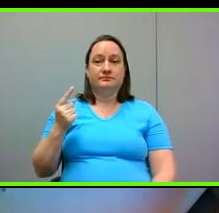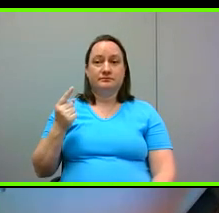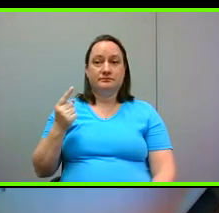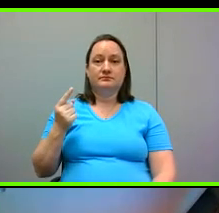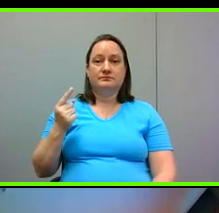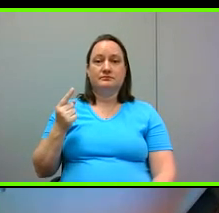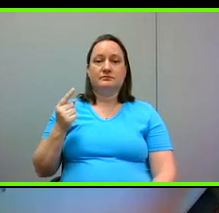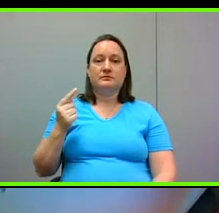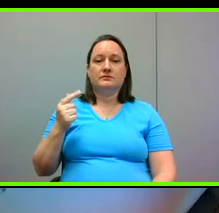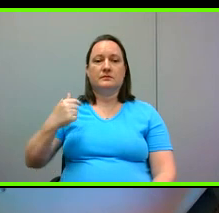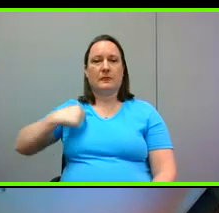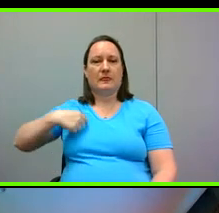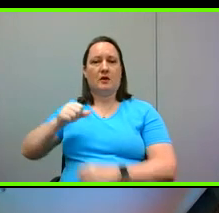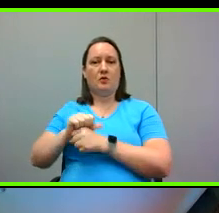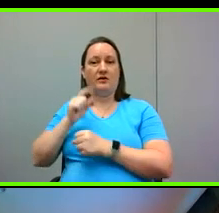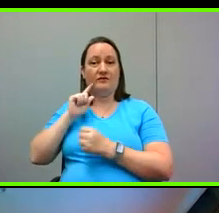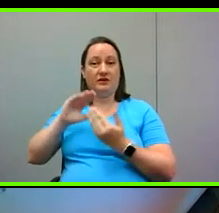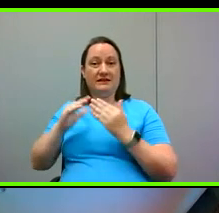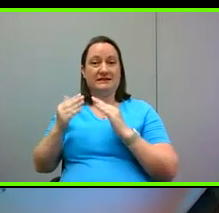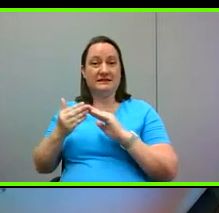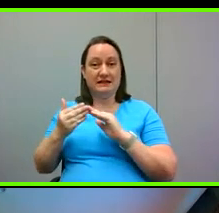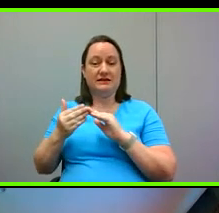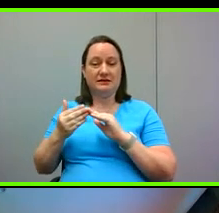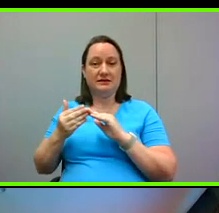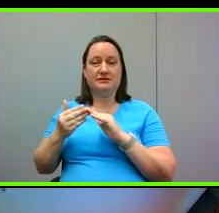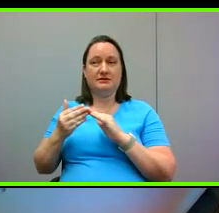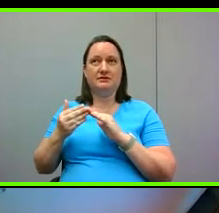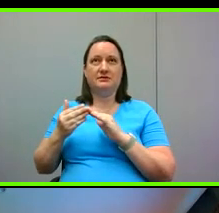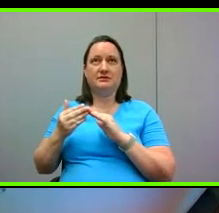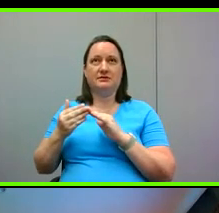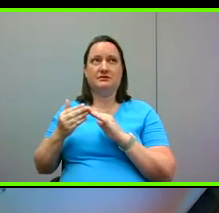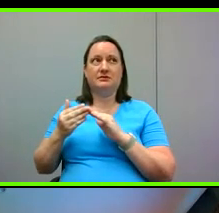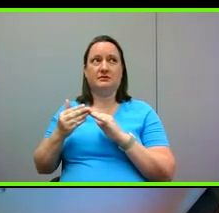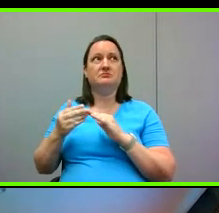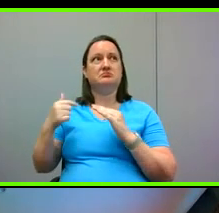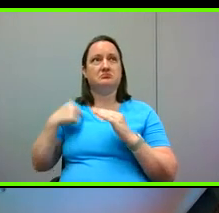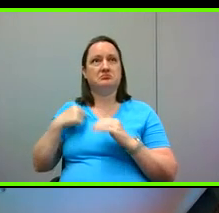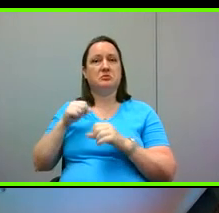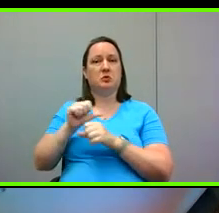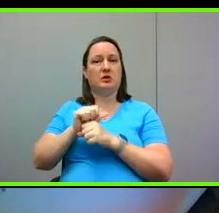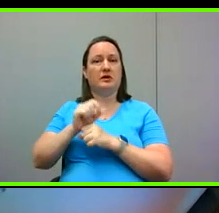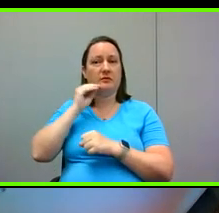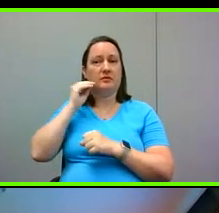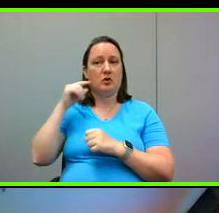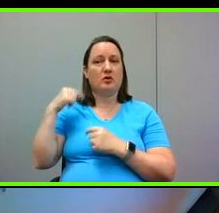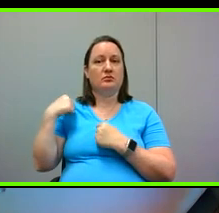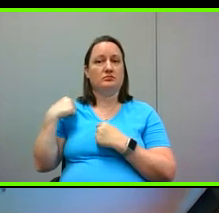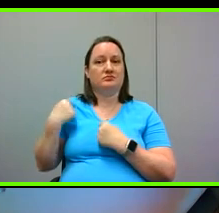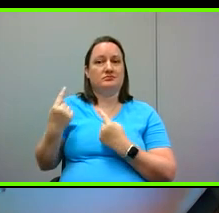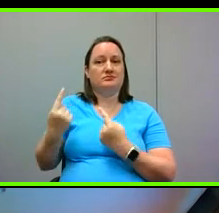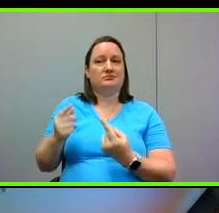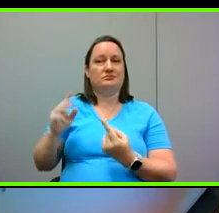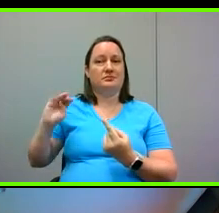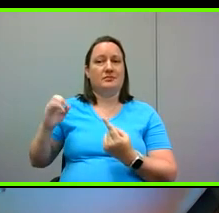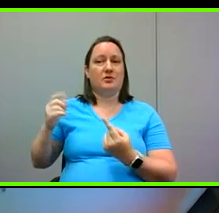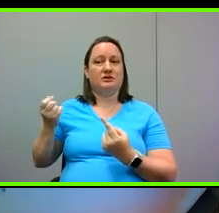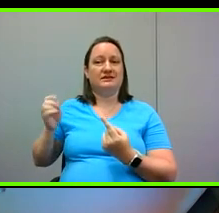for the city, they have basically had me working from home since March 16th when everything else shut